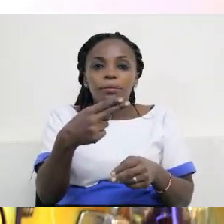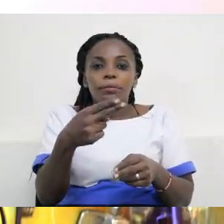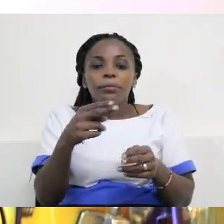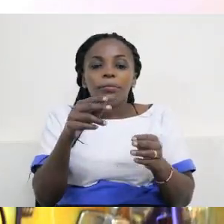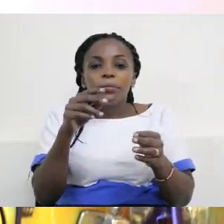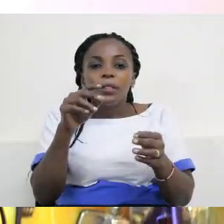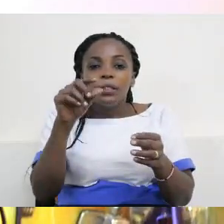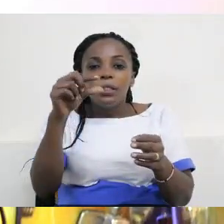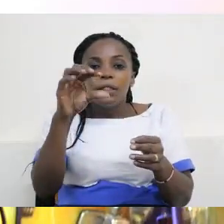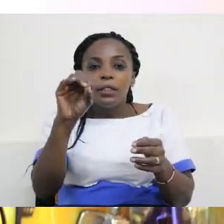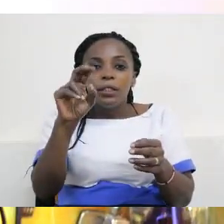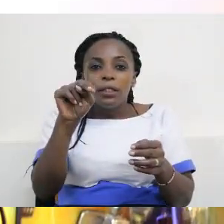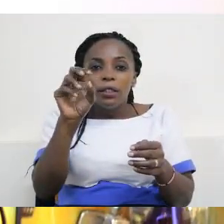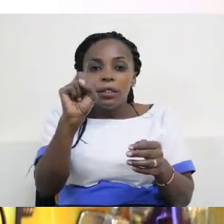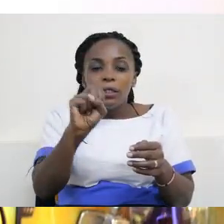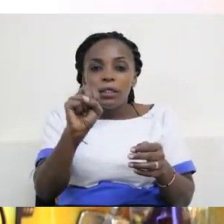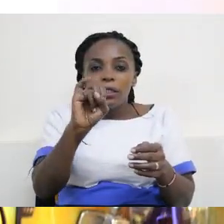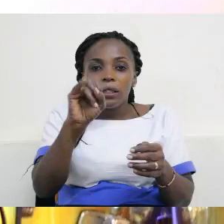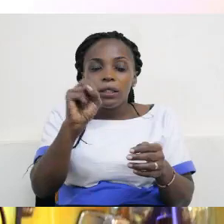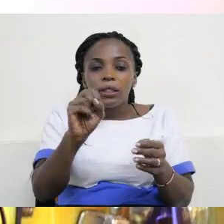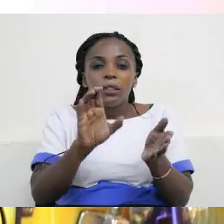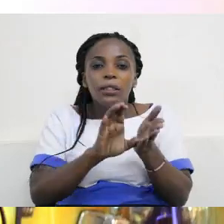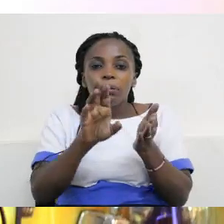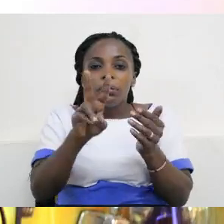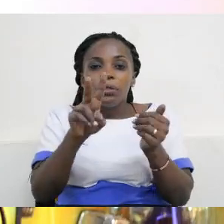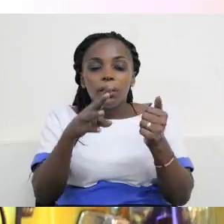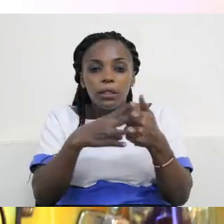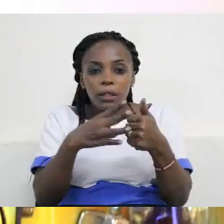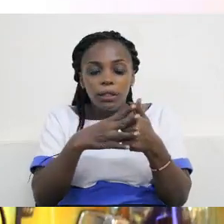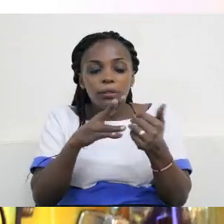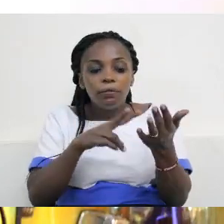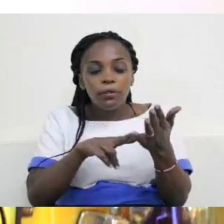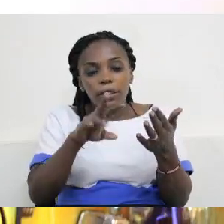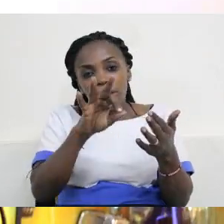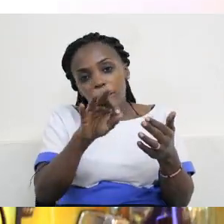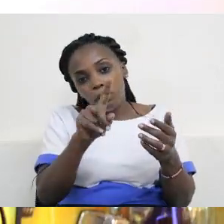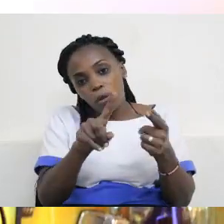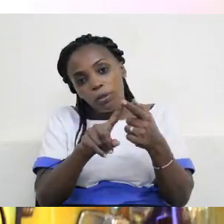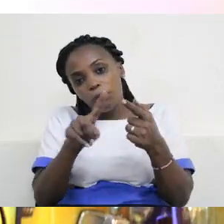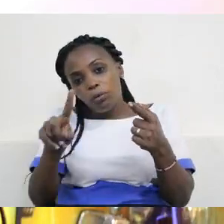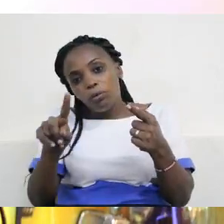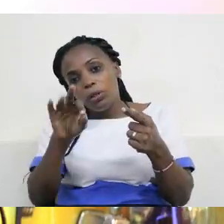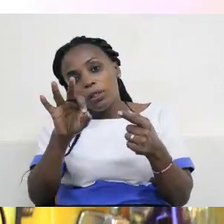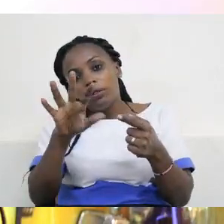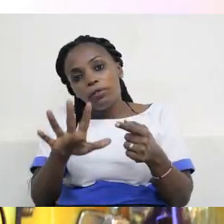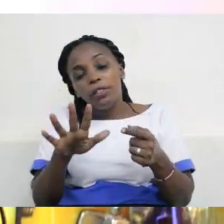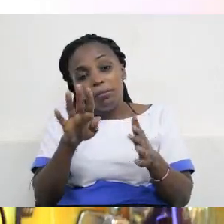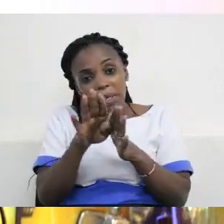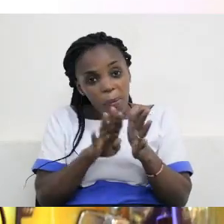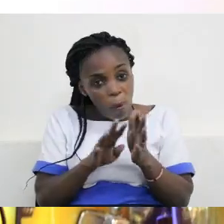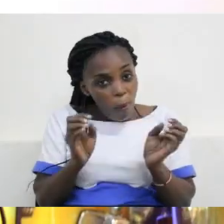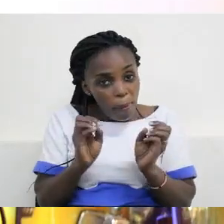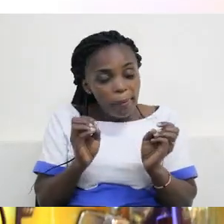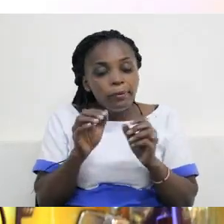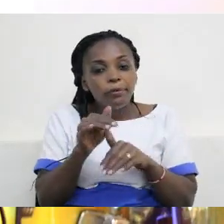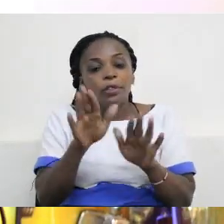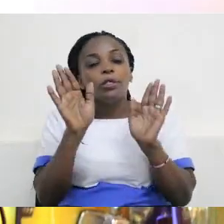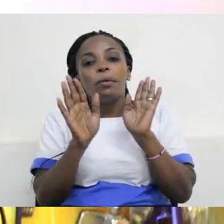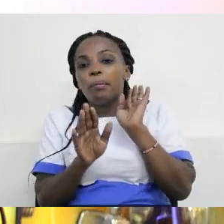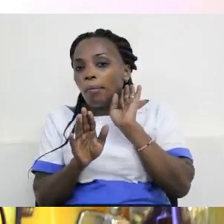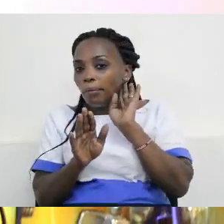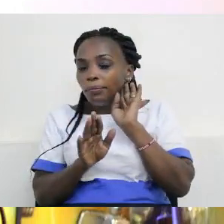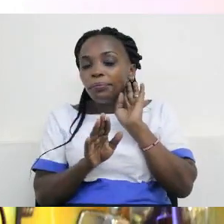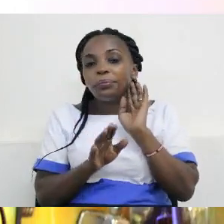book of Genesis, chapter 29, from verse 31 to 35. If you don't have a Bible, just follow along.